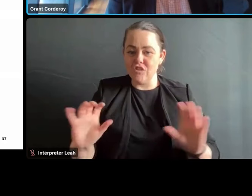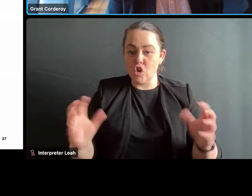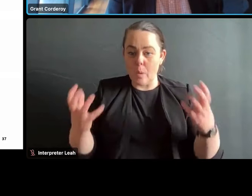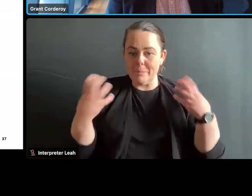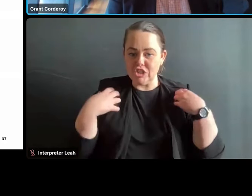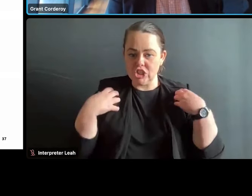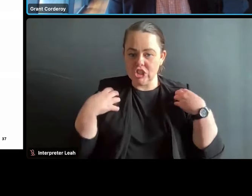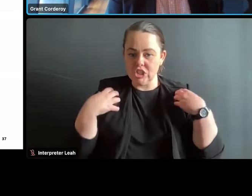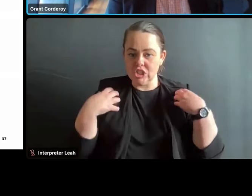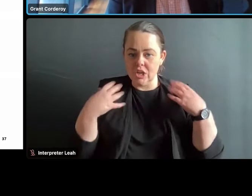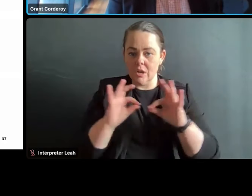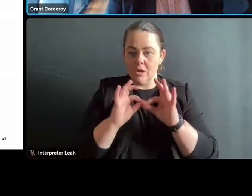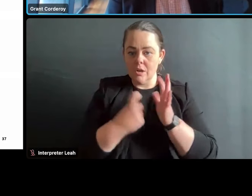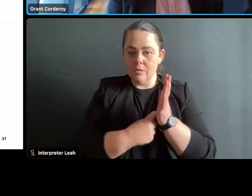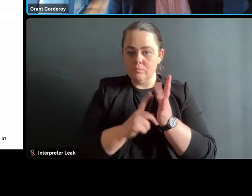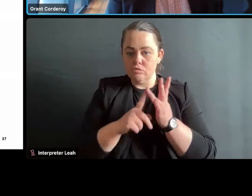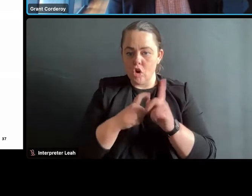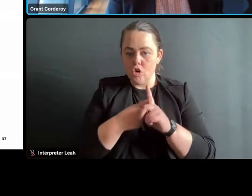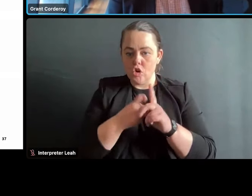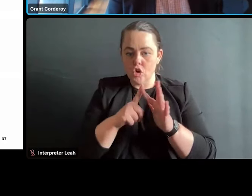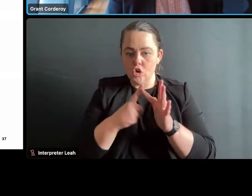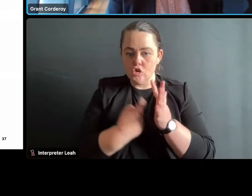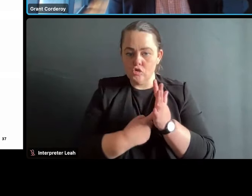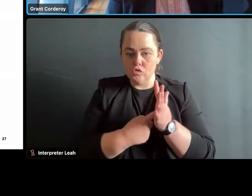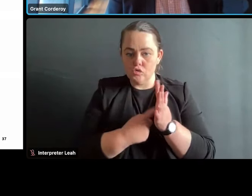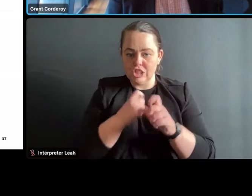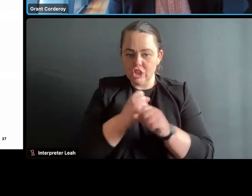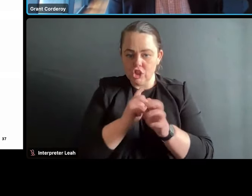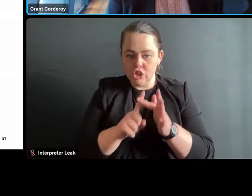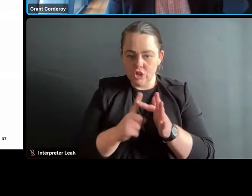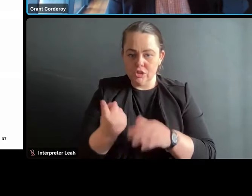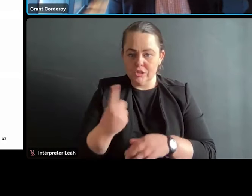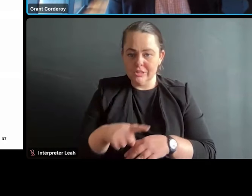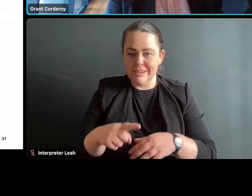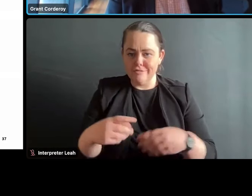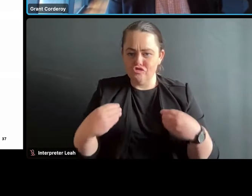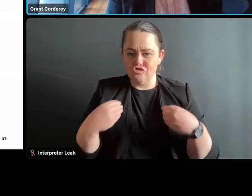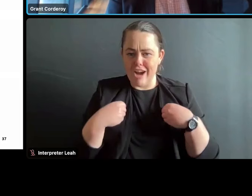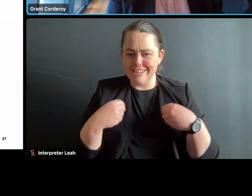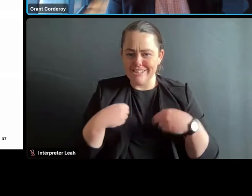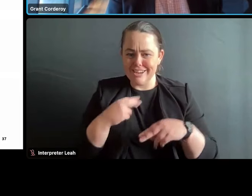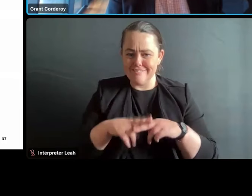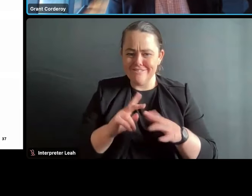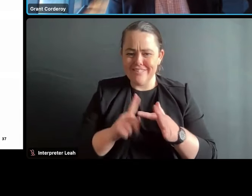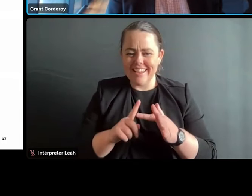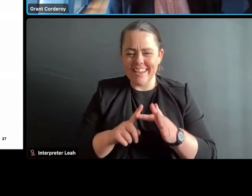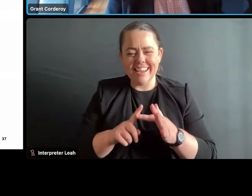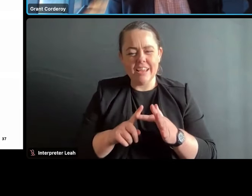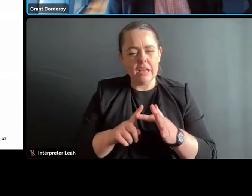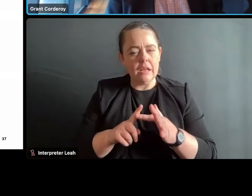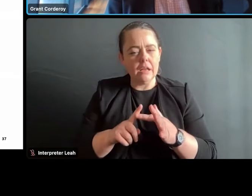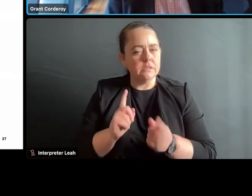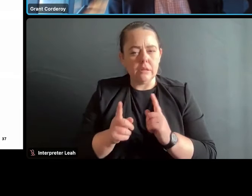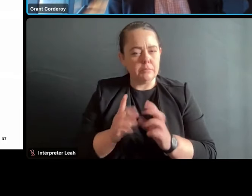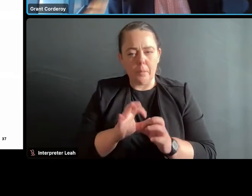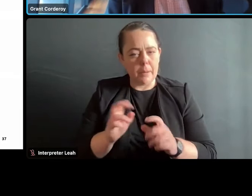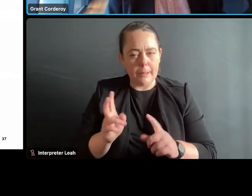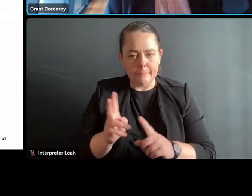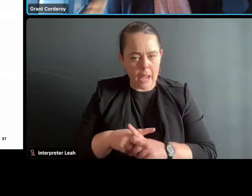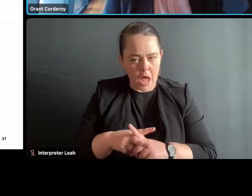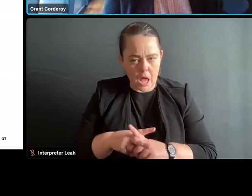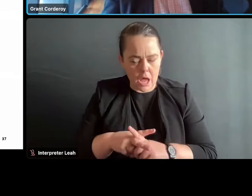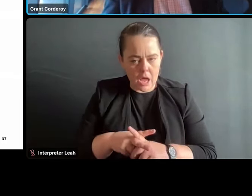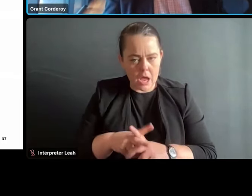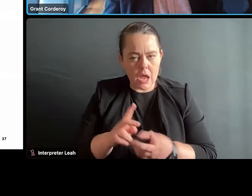separate franchising arrangement or a separate sort of different sort of subcontracting arrangement. And